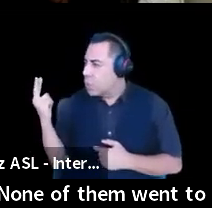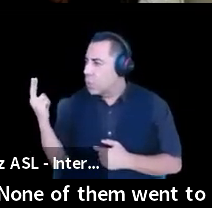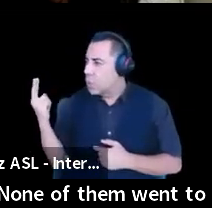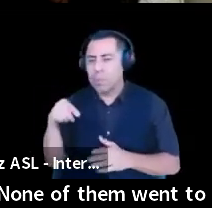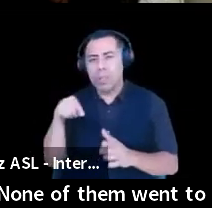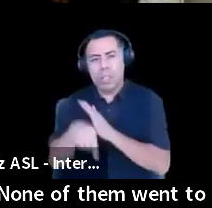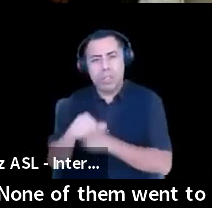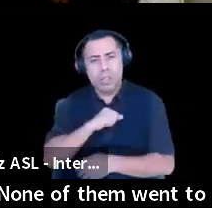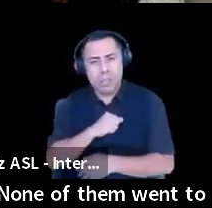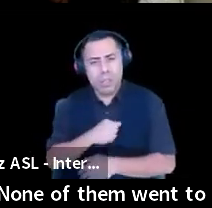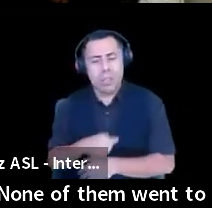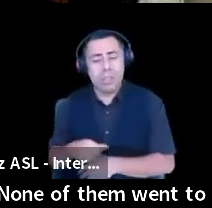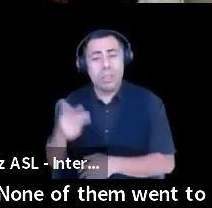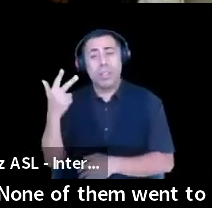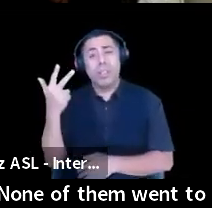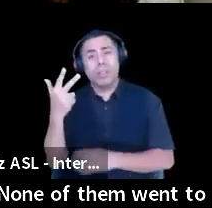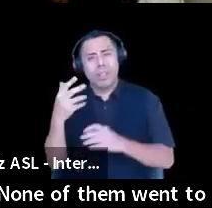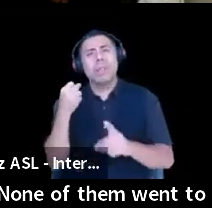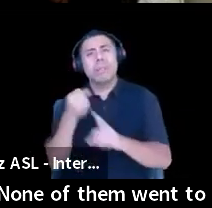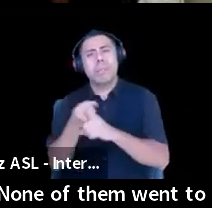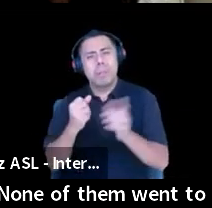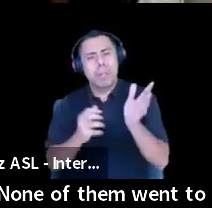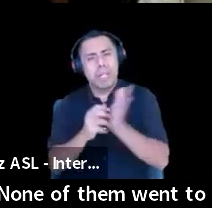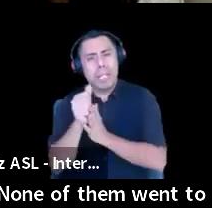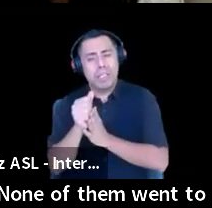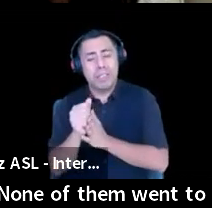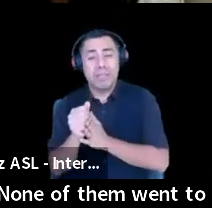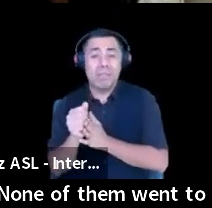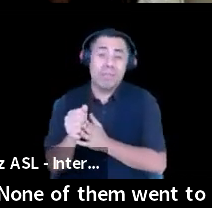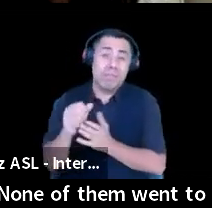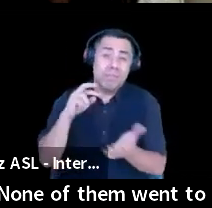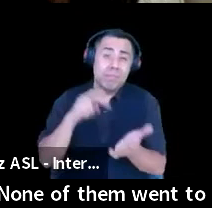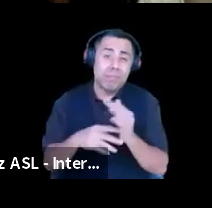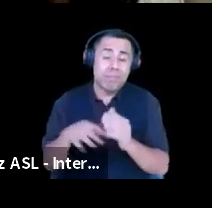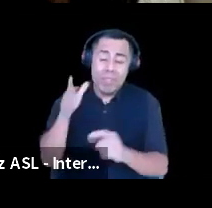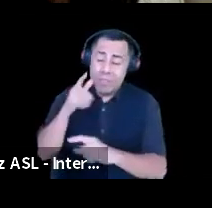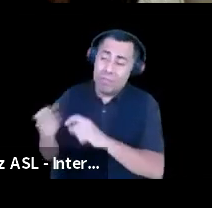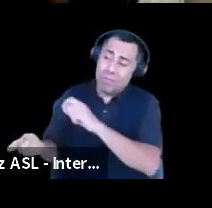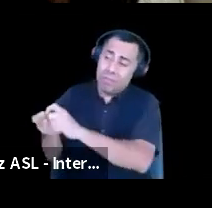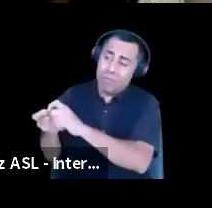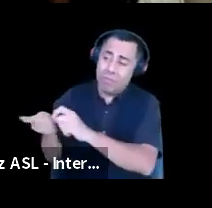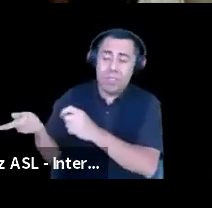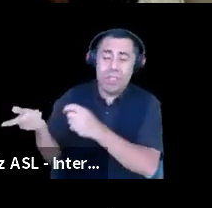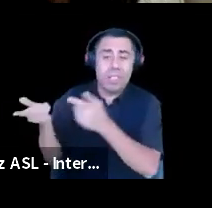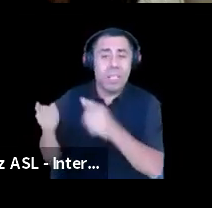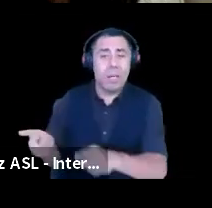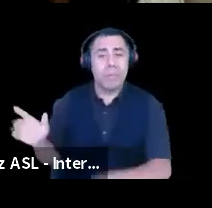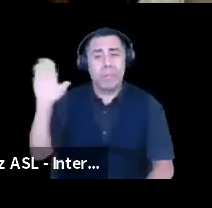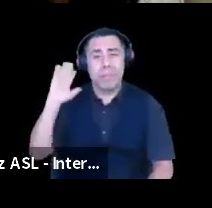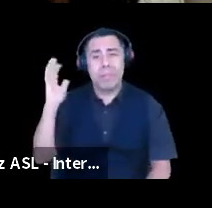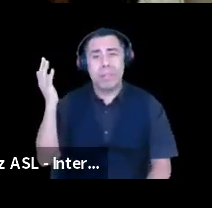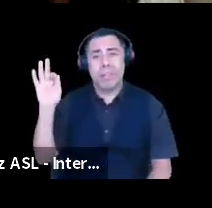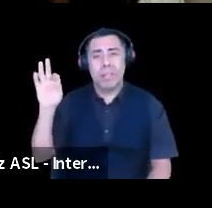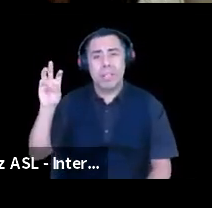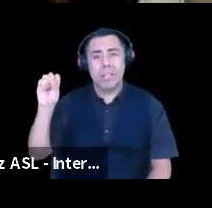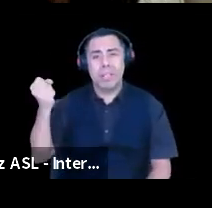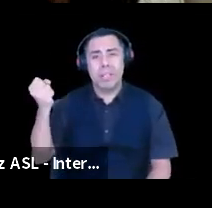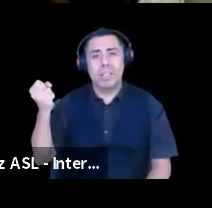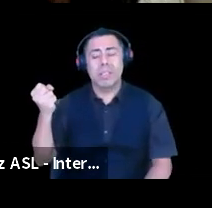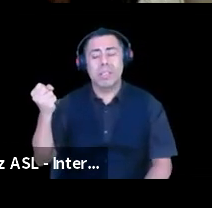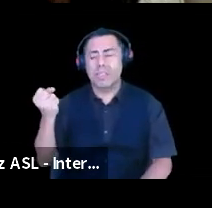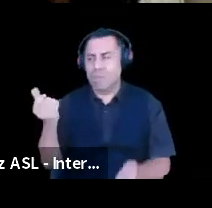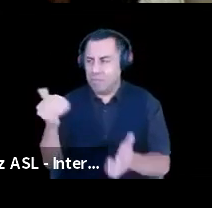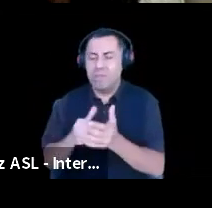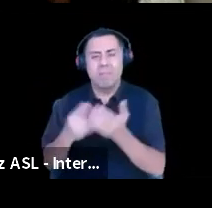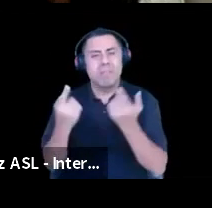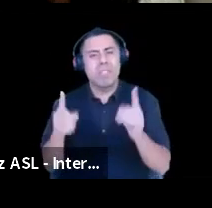So it does come back around. This happened in the 60s. This is again happening today. So there's always been some type of discrimination